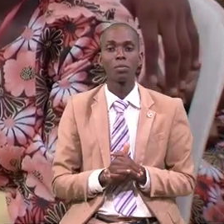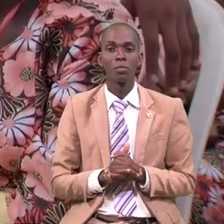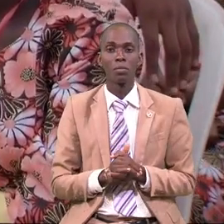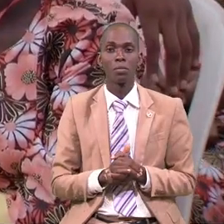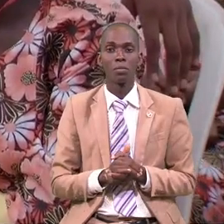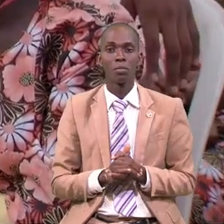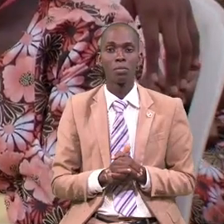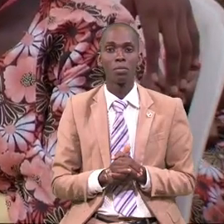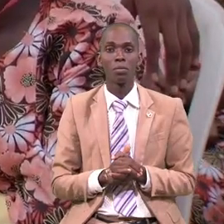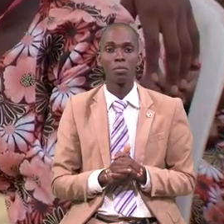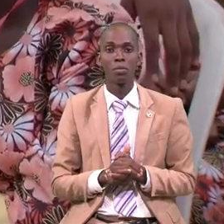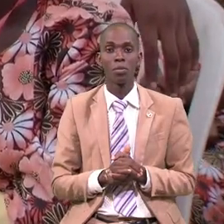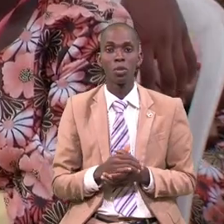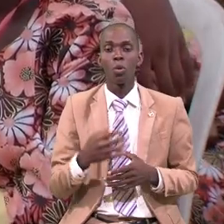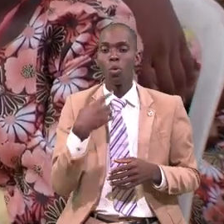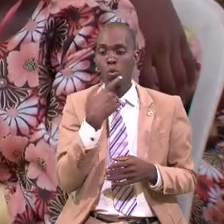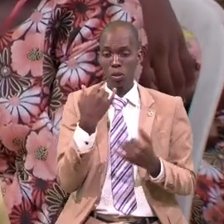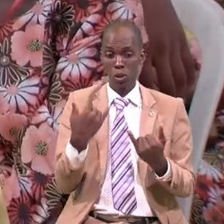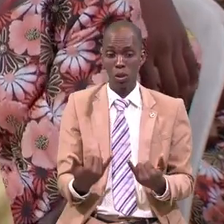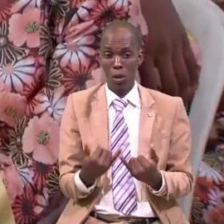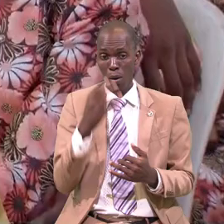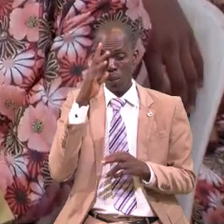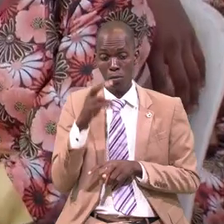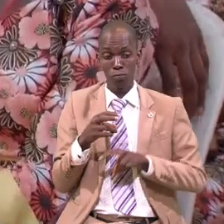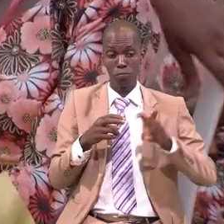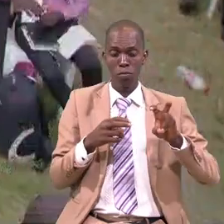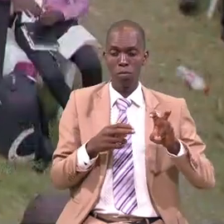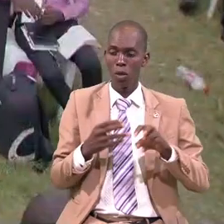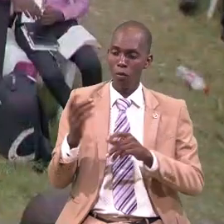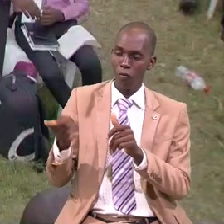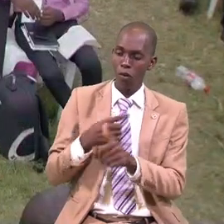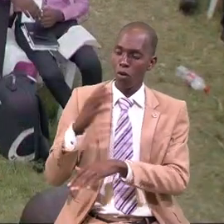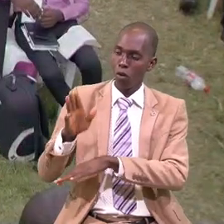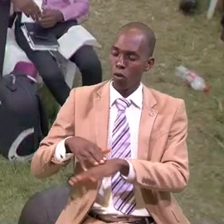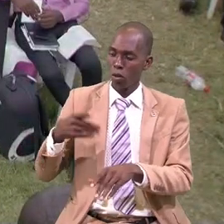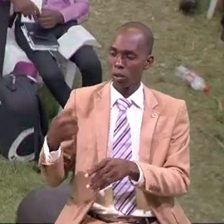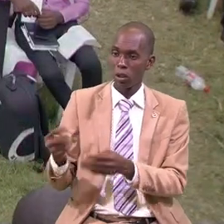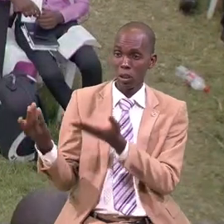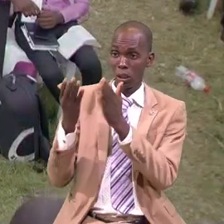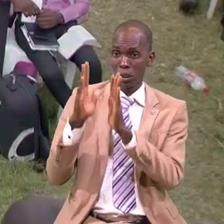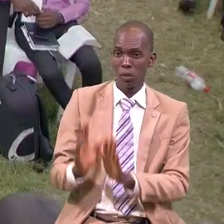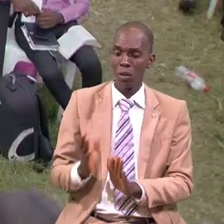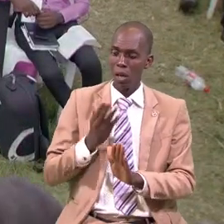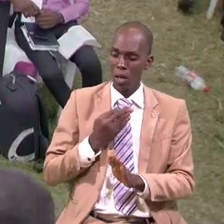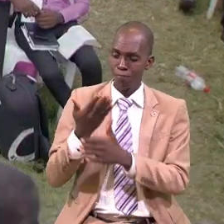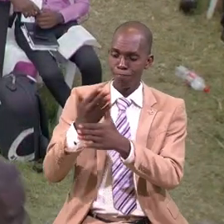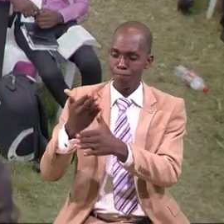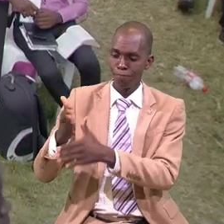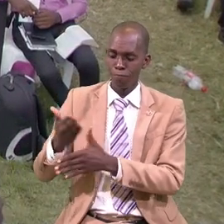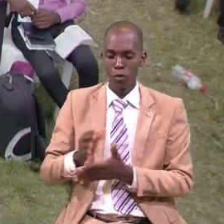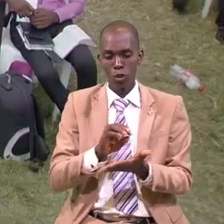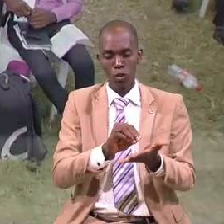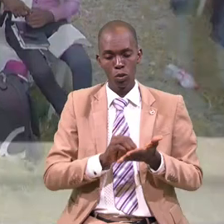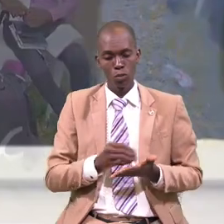who called his own servants and delivered unto them his goods.